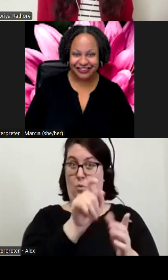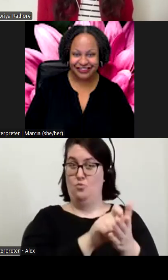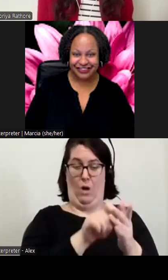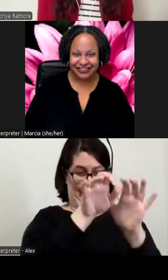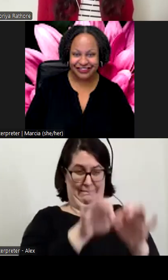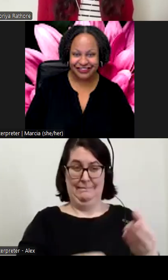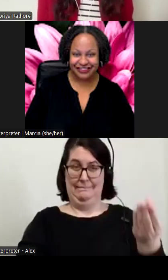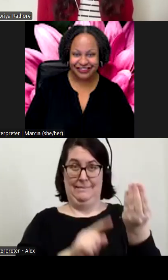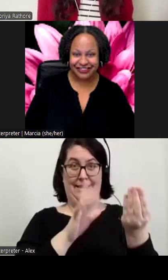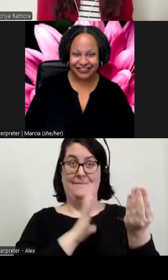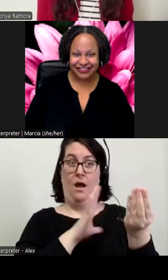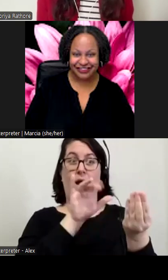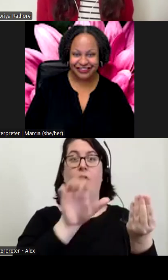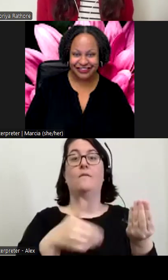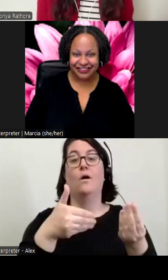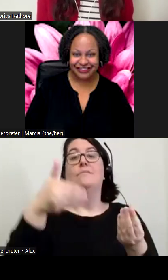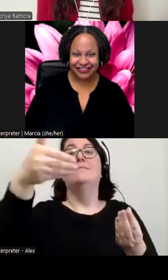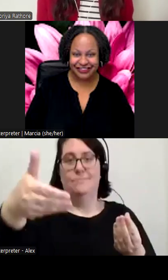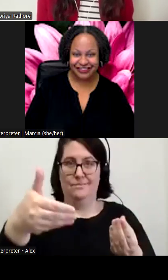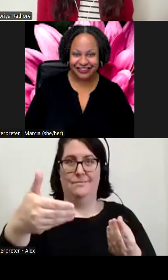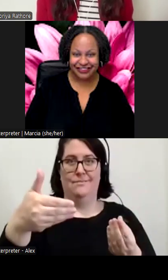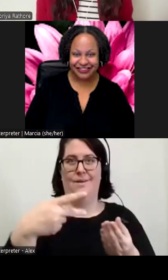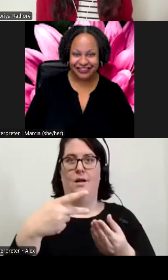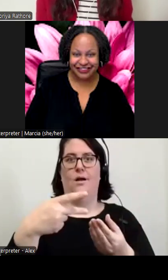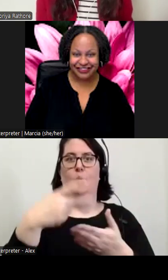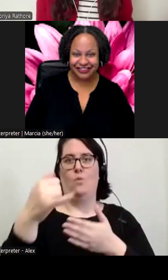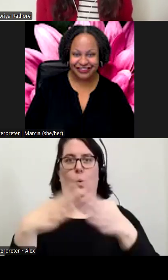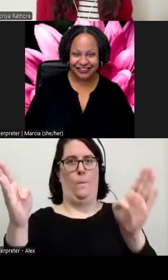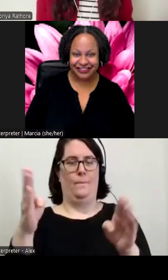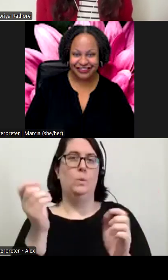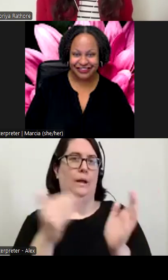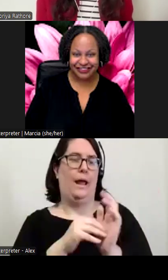it to apply for the next deadline, which is in early August.